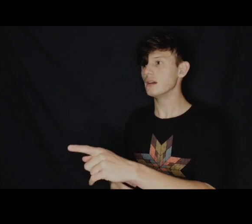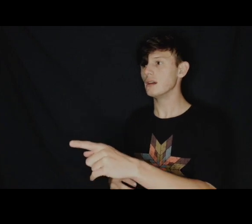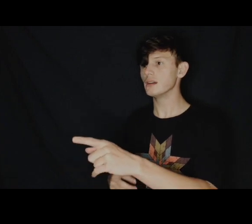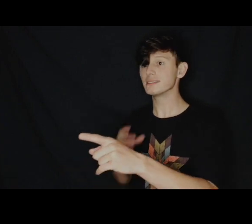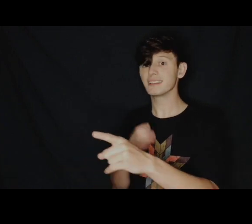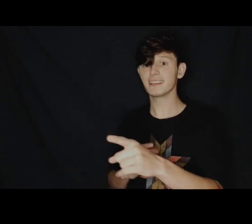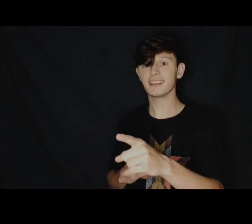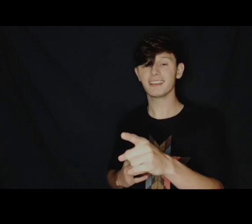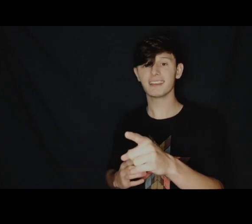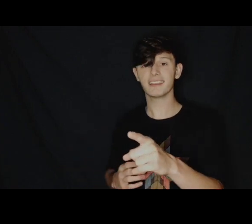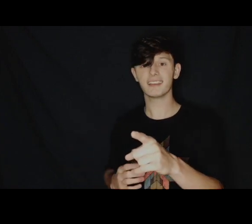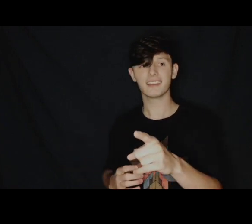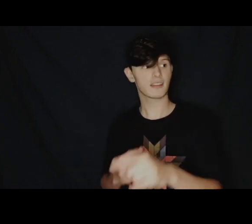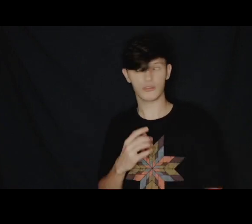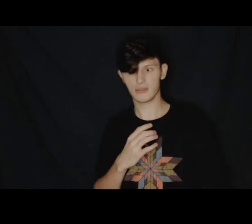Christine,